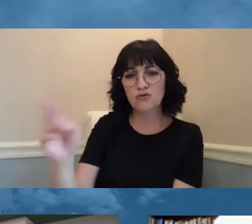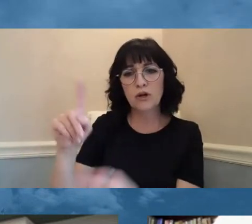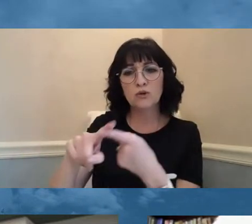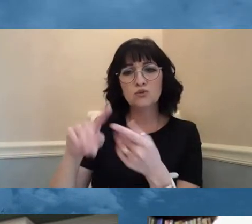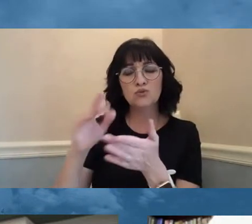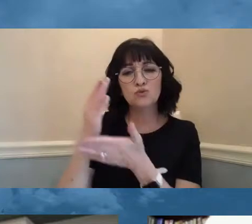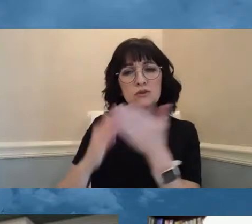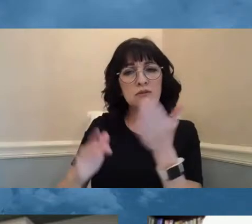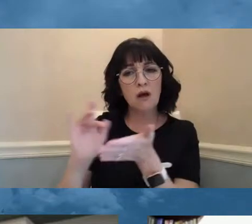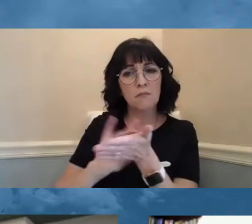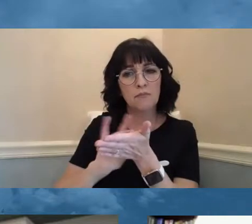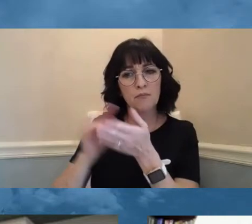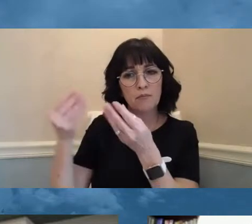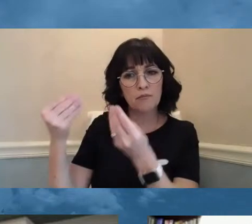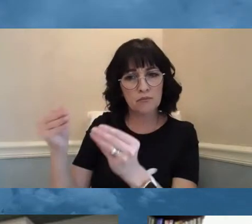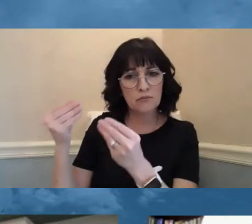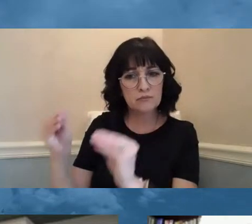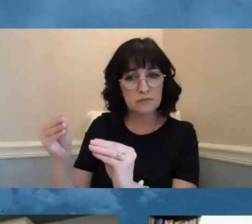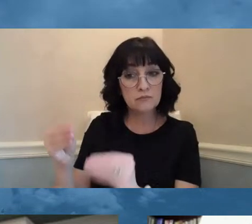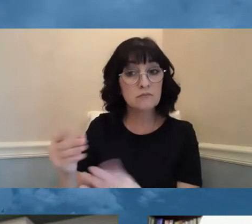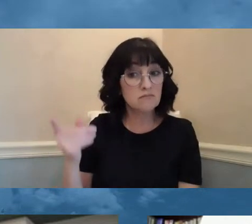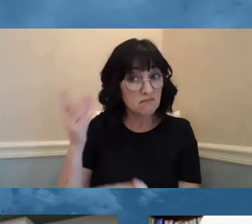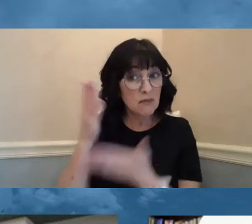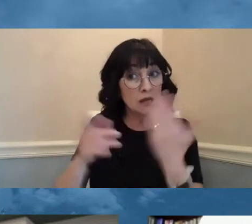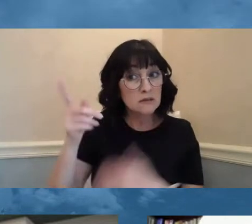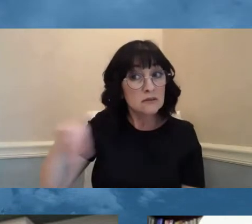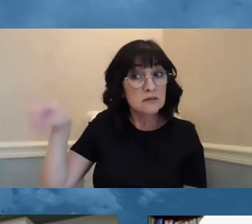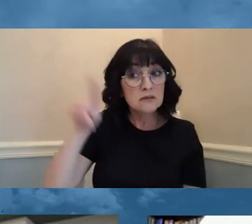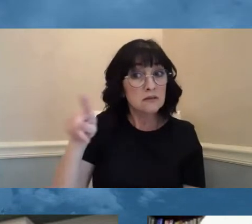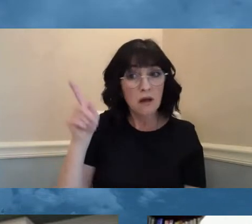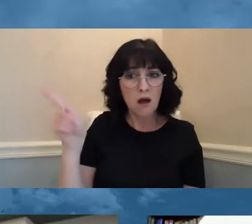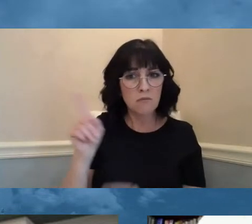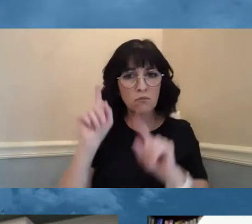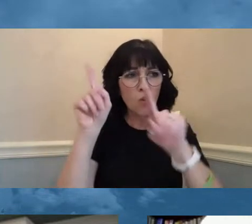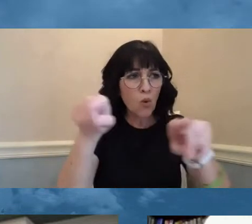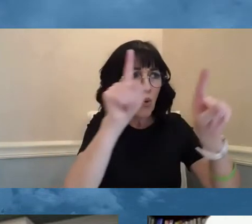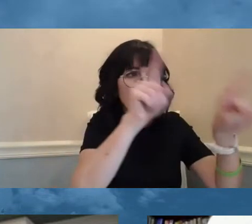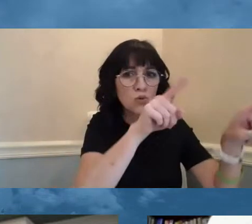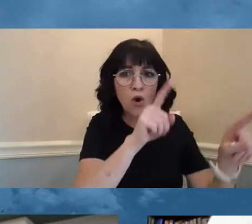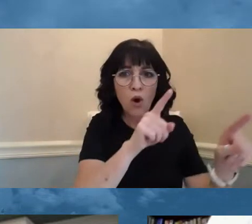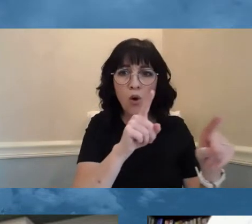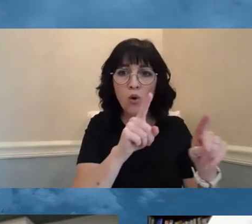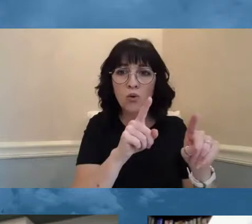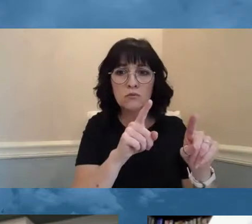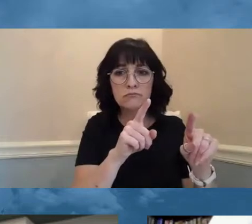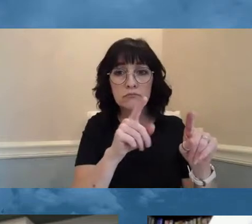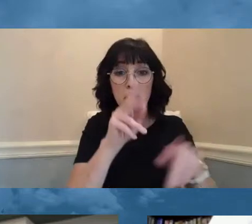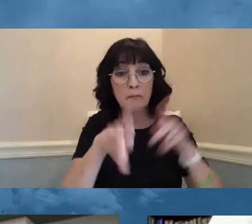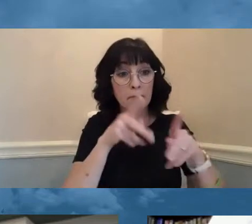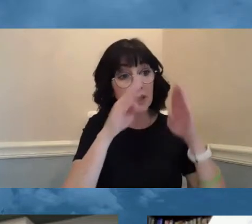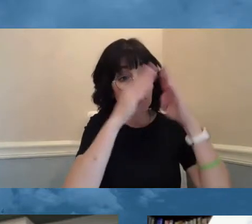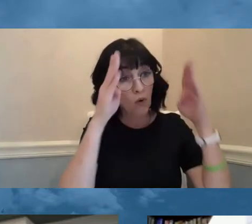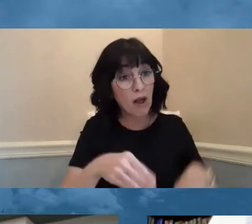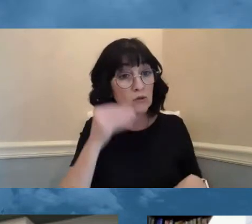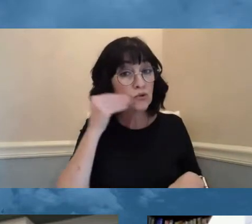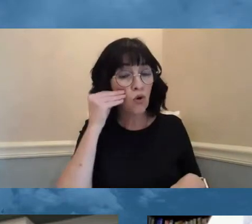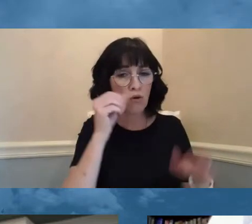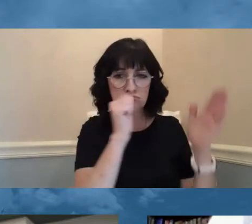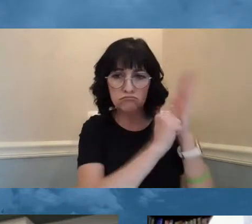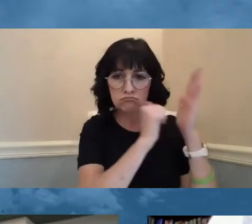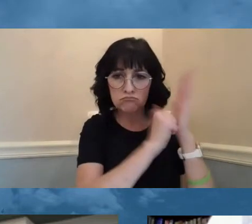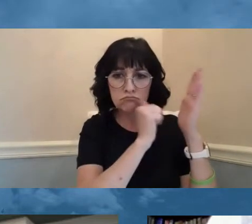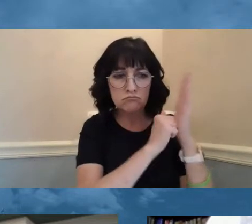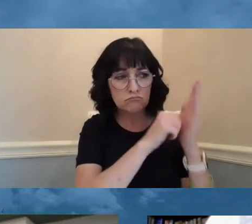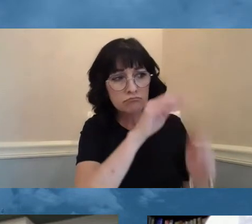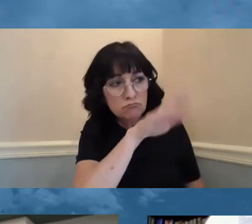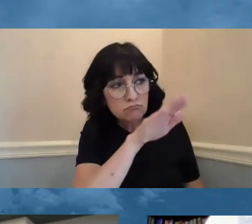register and to meet the diversity goals that we have. Dr. Rattay and Dr. Tam, you want to add to